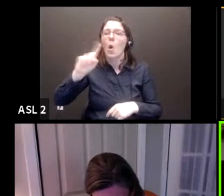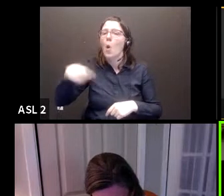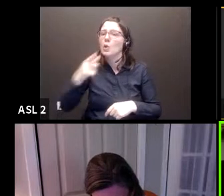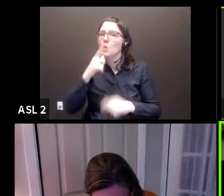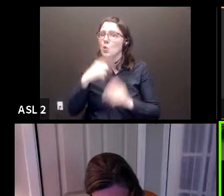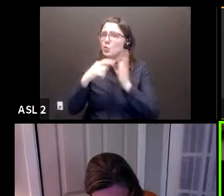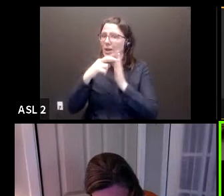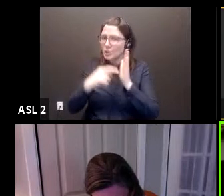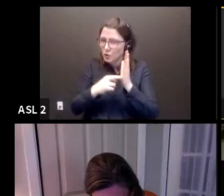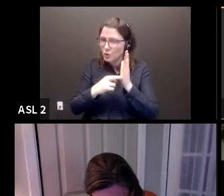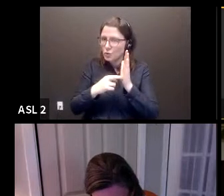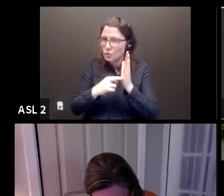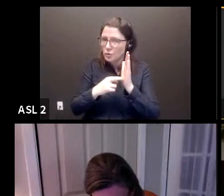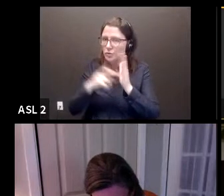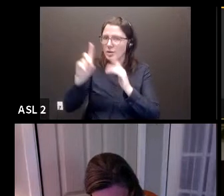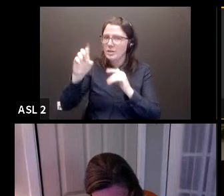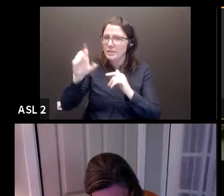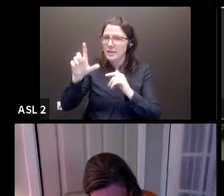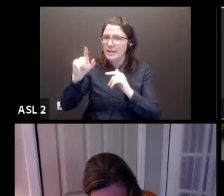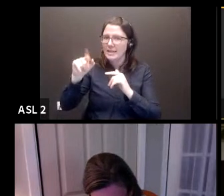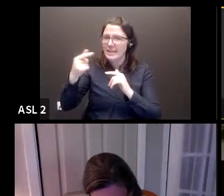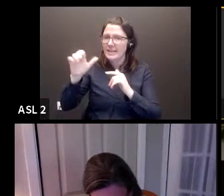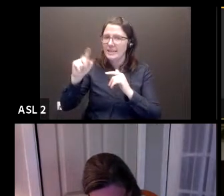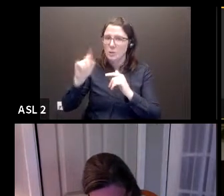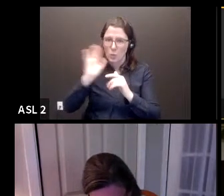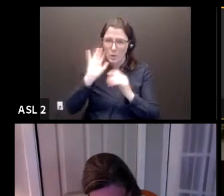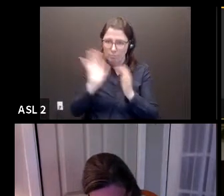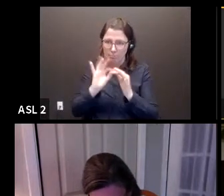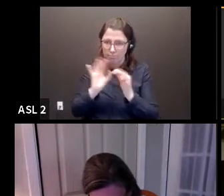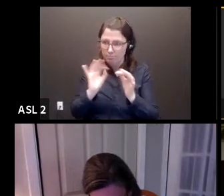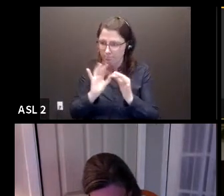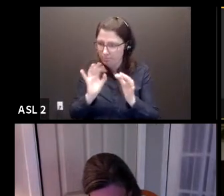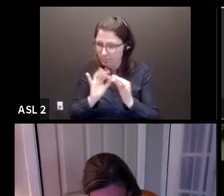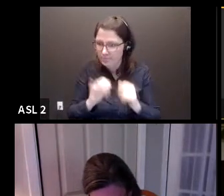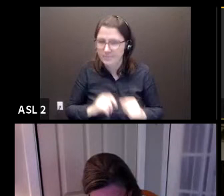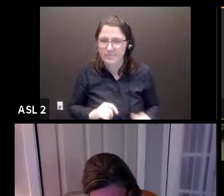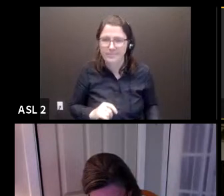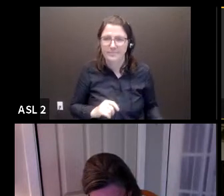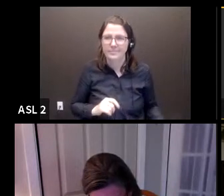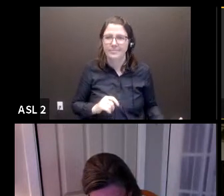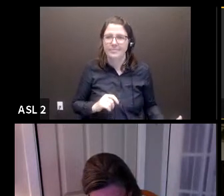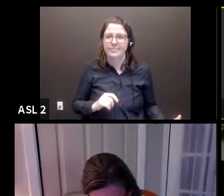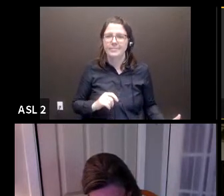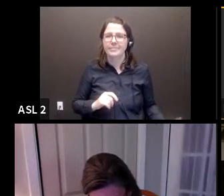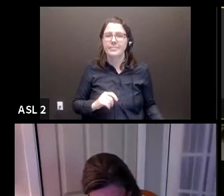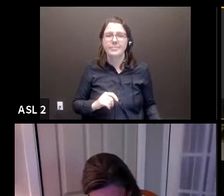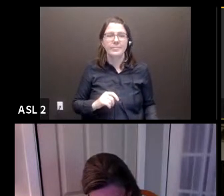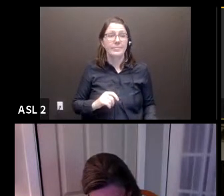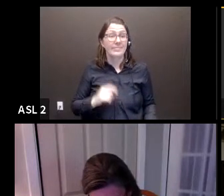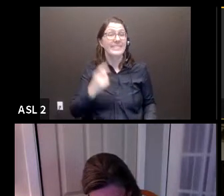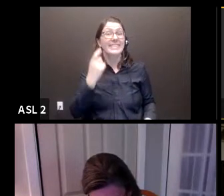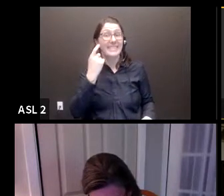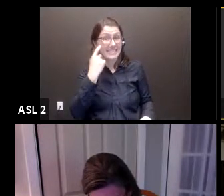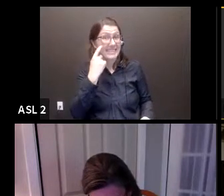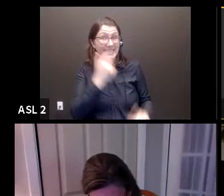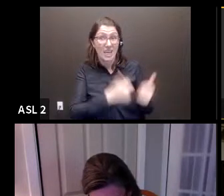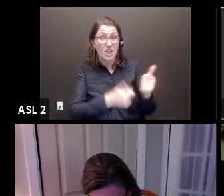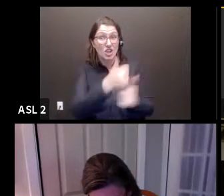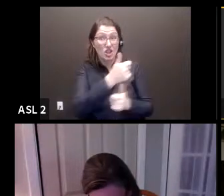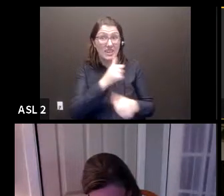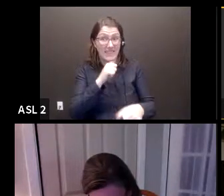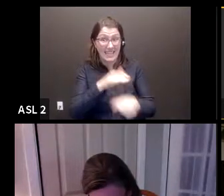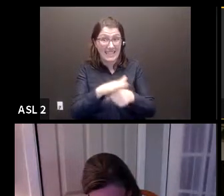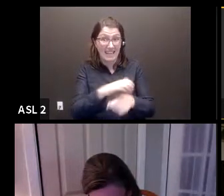uh i see jamie dunlop i'm sorry i missed your hand yes thank you and uh the chief is dead on his stats there but i also wanted to add just to